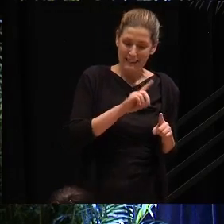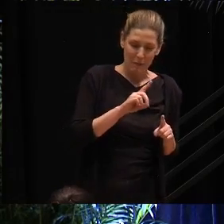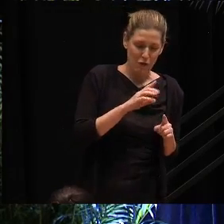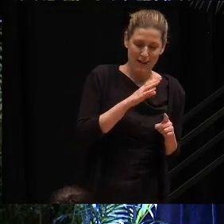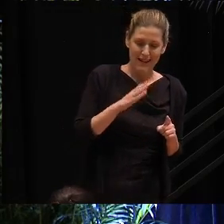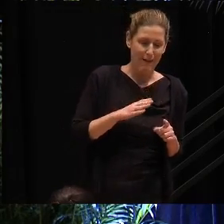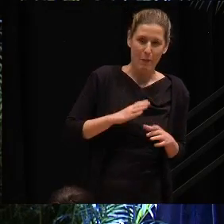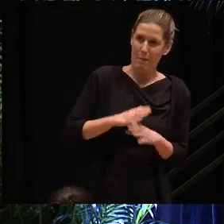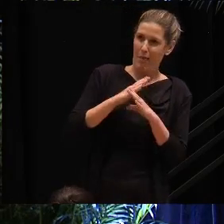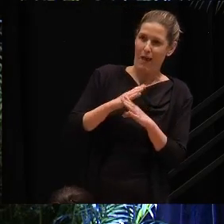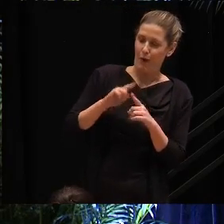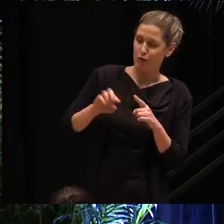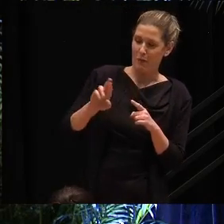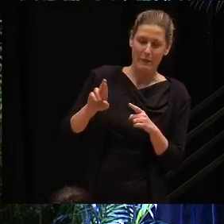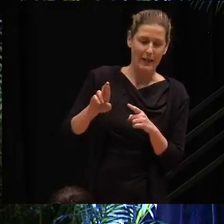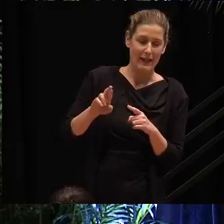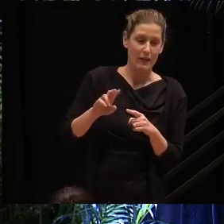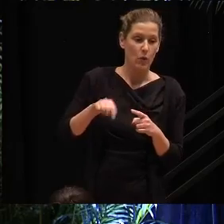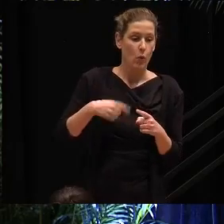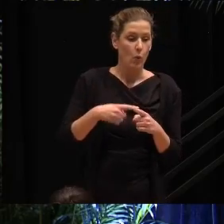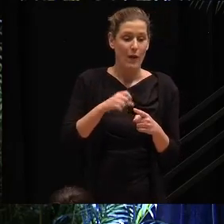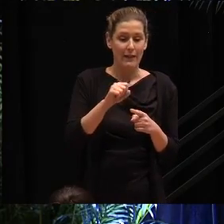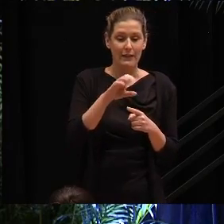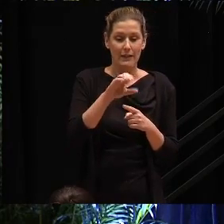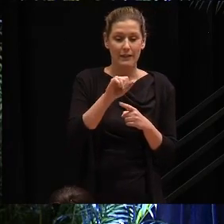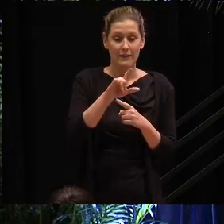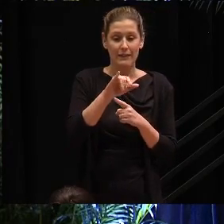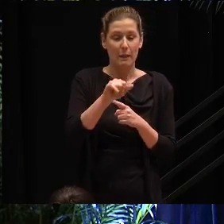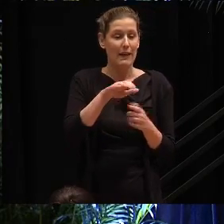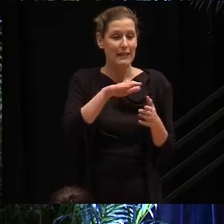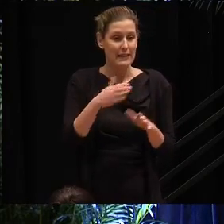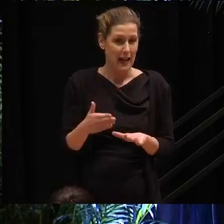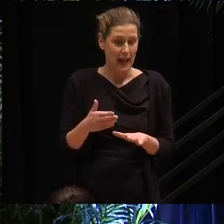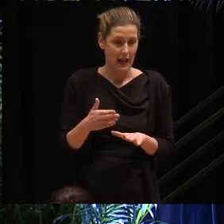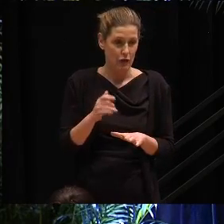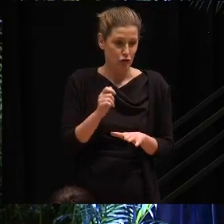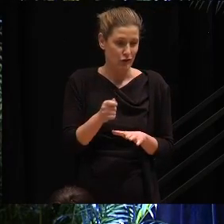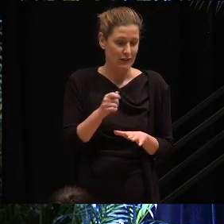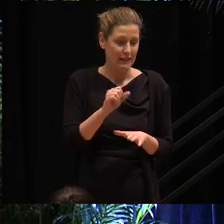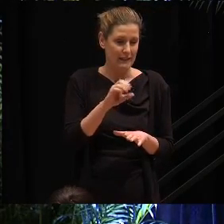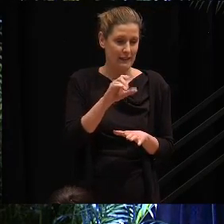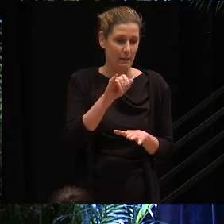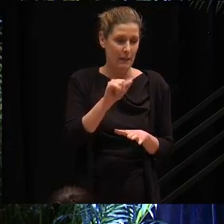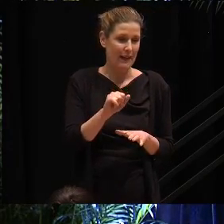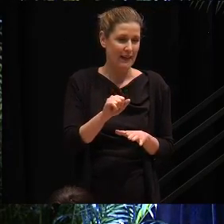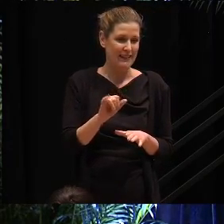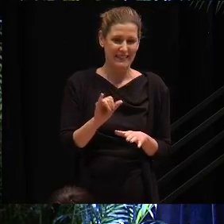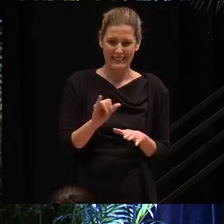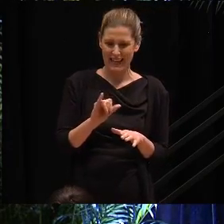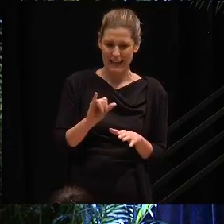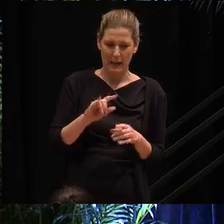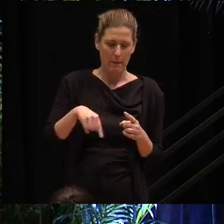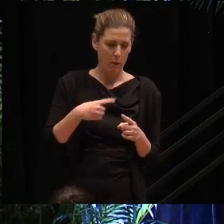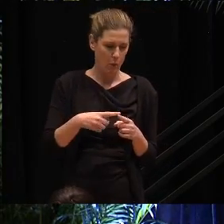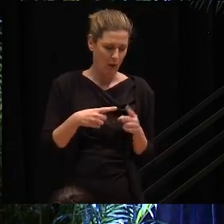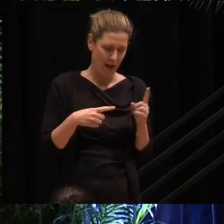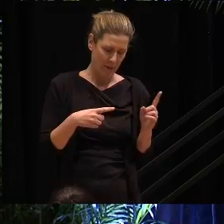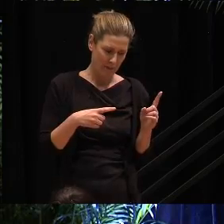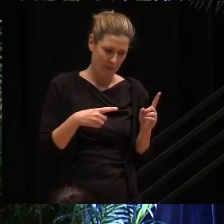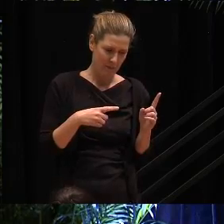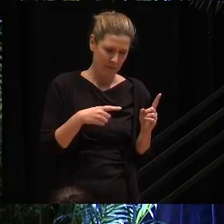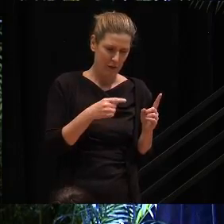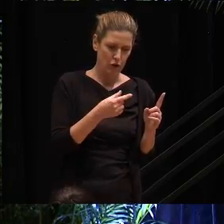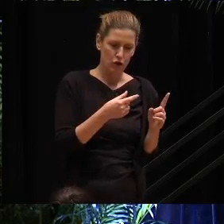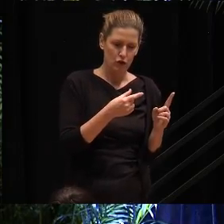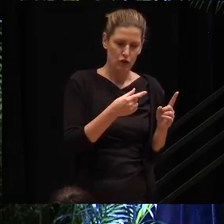Republican. When Justice Scalia died, it was really no different than what happened when George